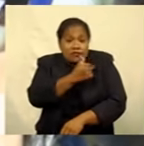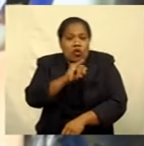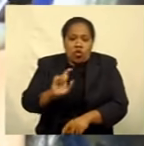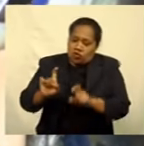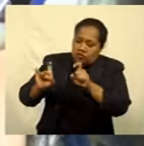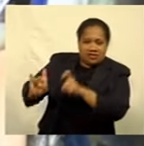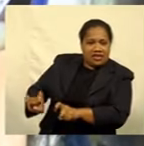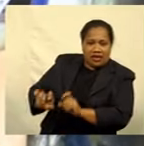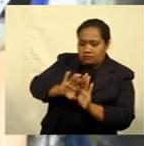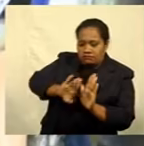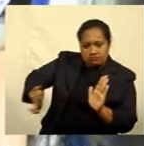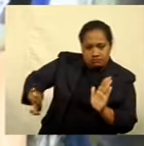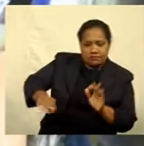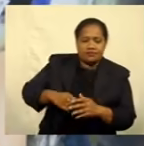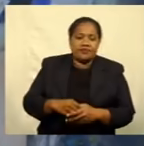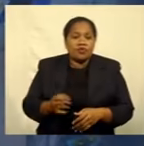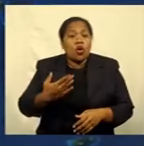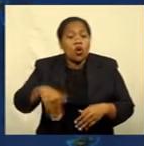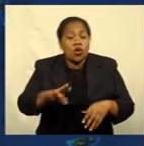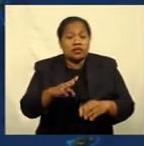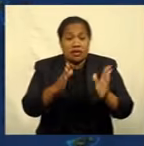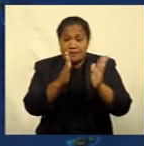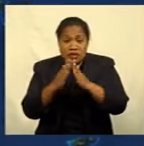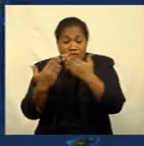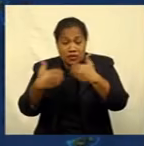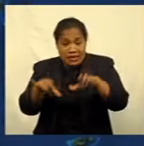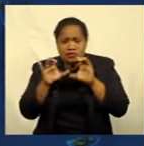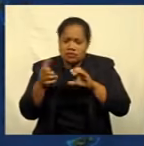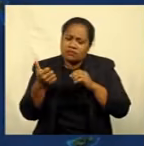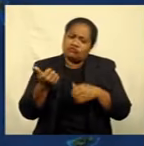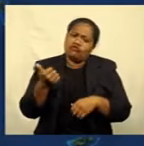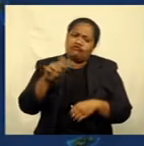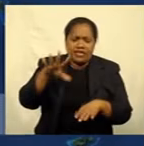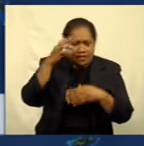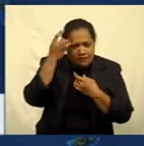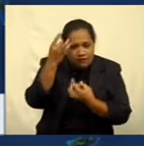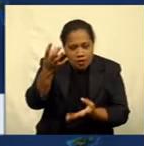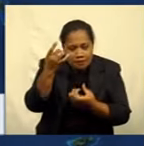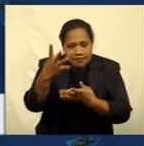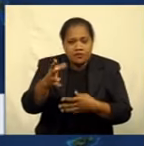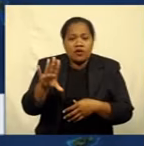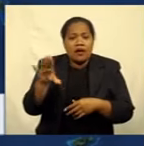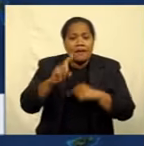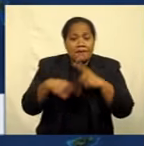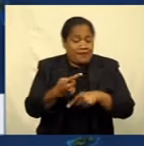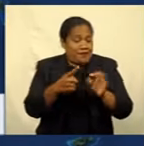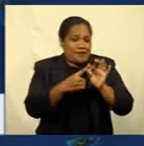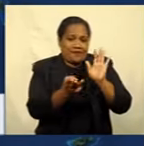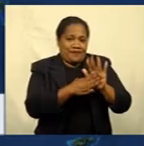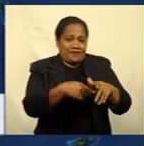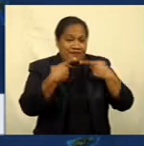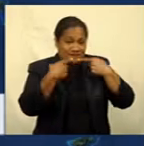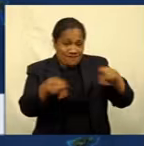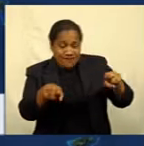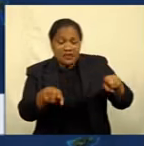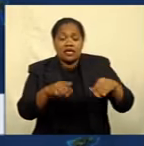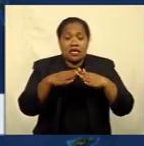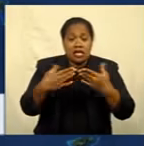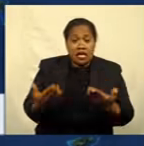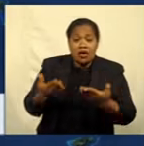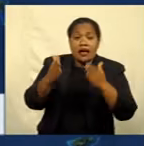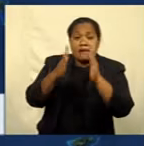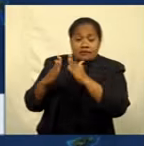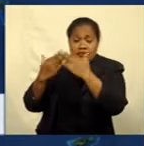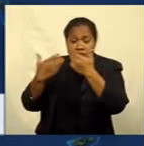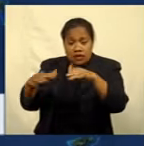all municipal councils were informed of this directive. And the municipal councils are now working on